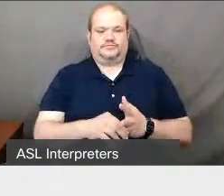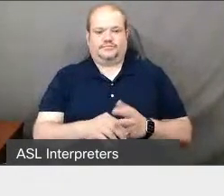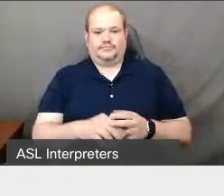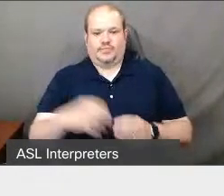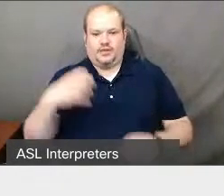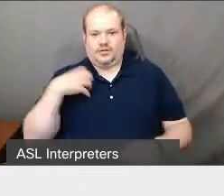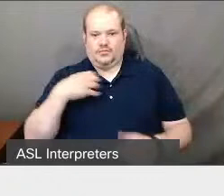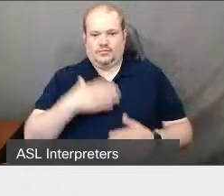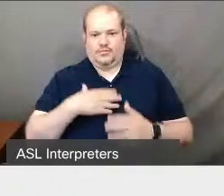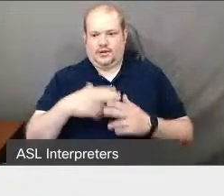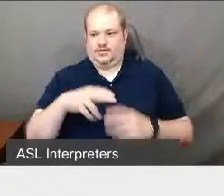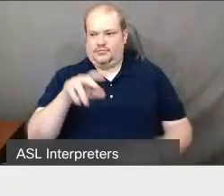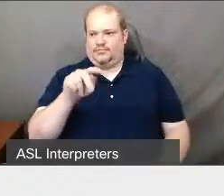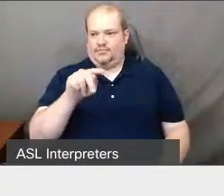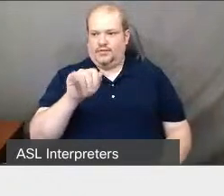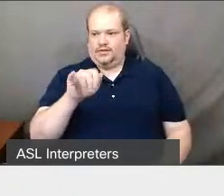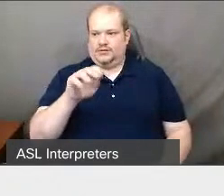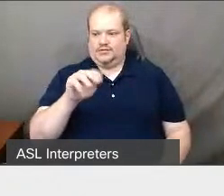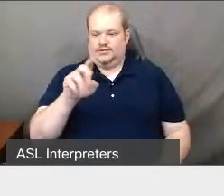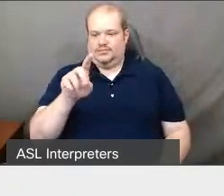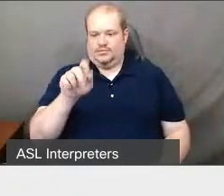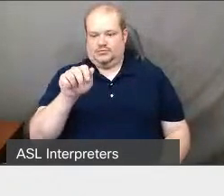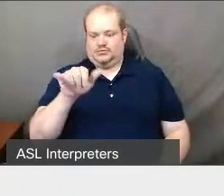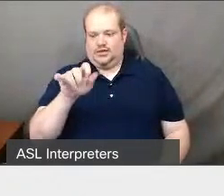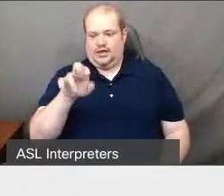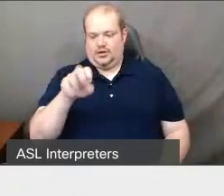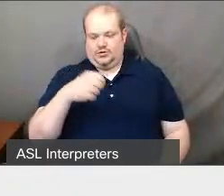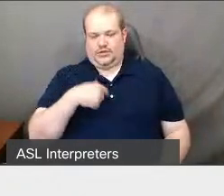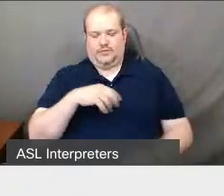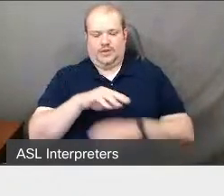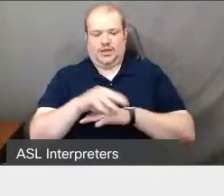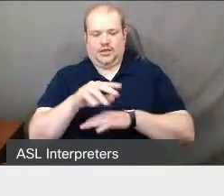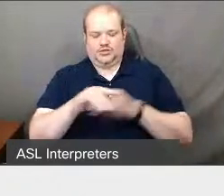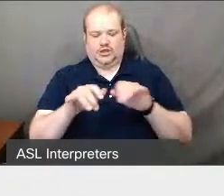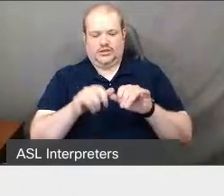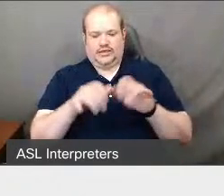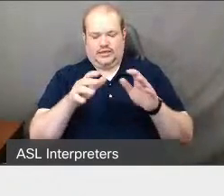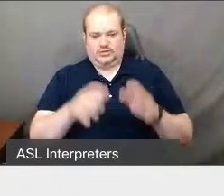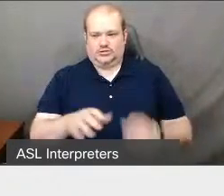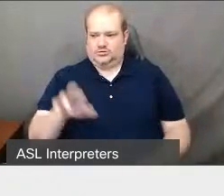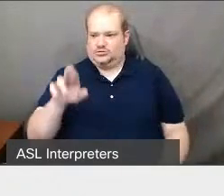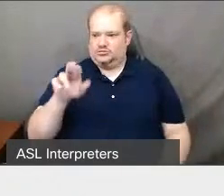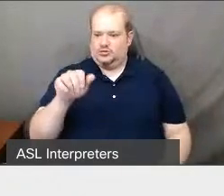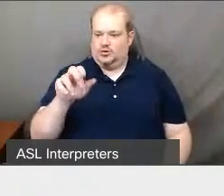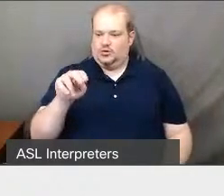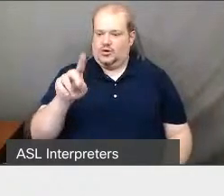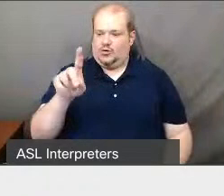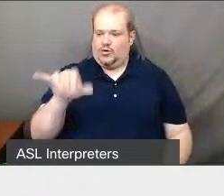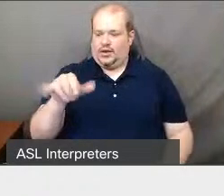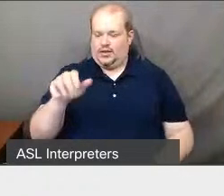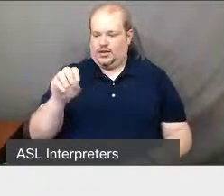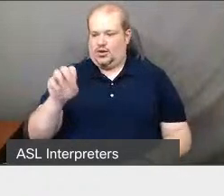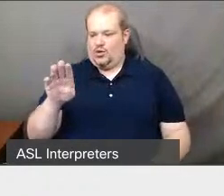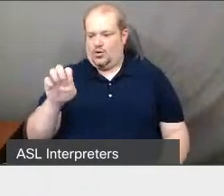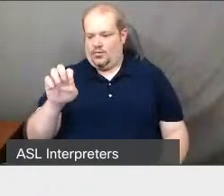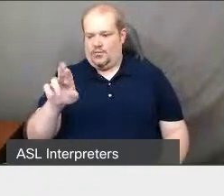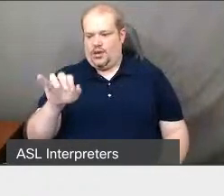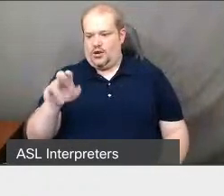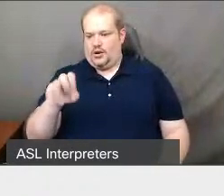Chairman, my name is Tim Daters. I'm a consulting engineer with White Daters and Associates. Randy Alberius is the developer and